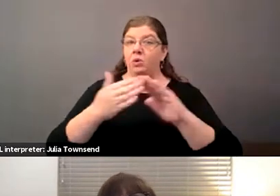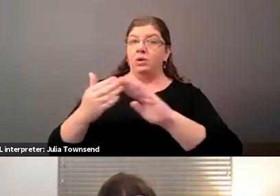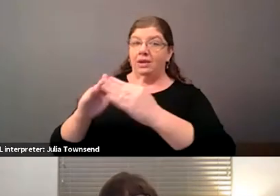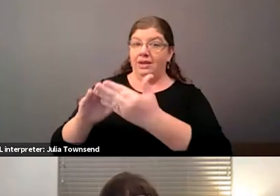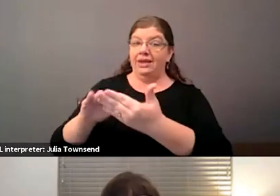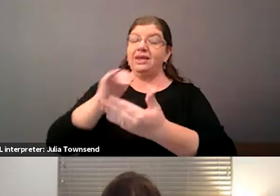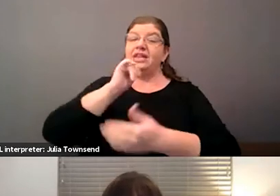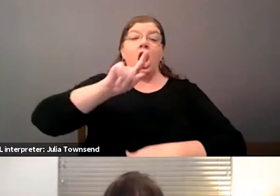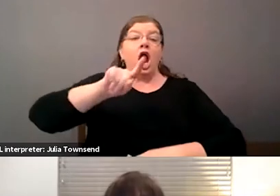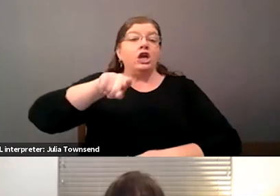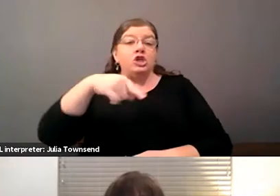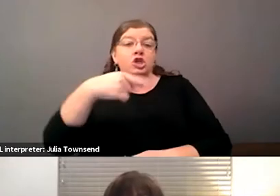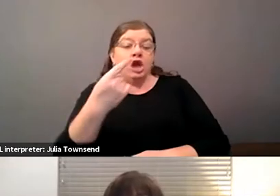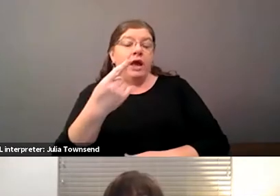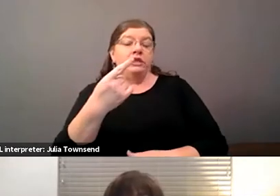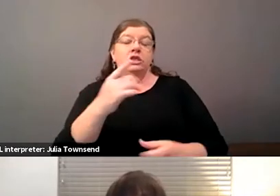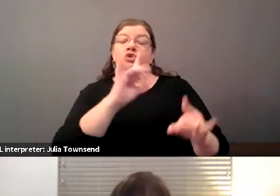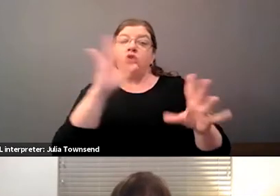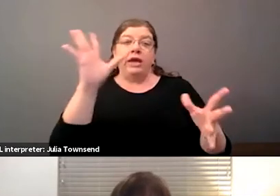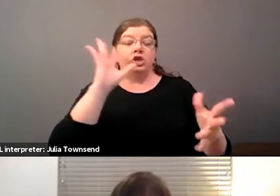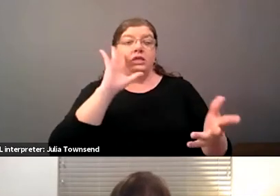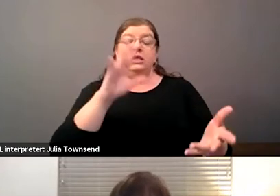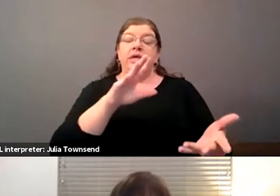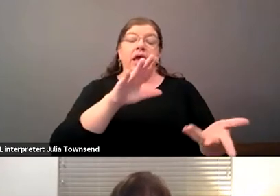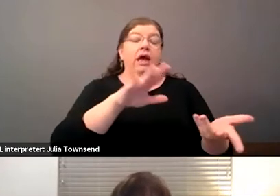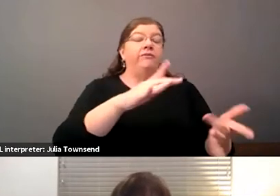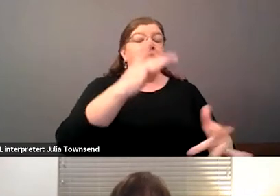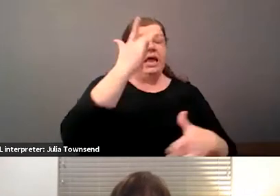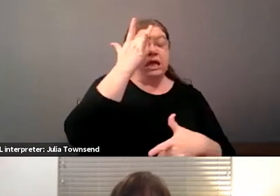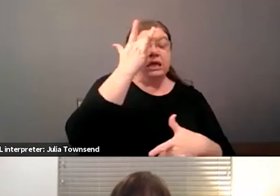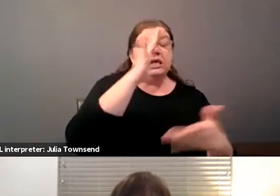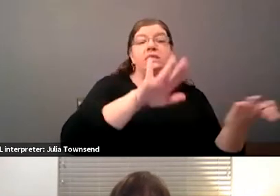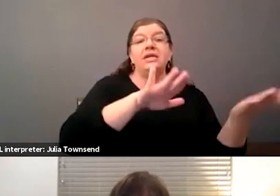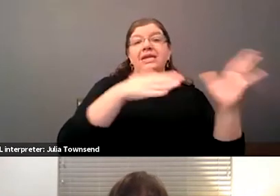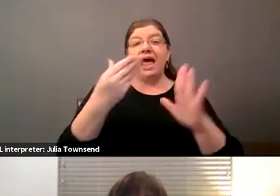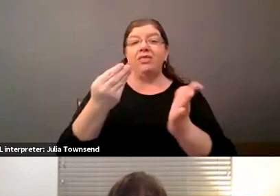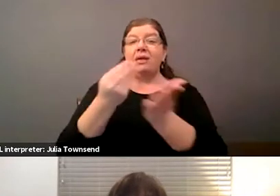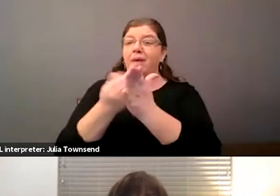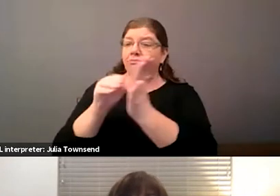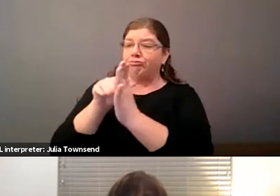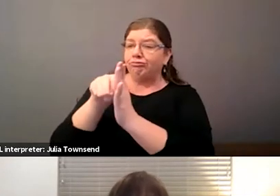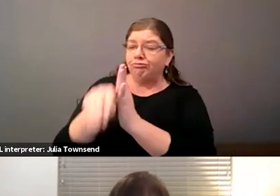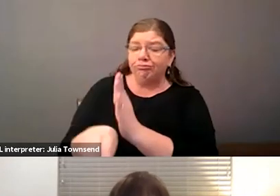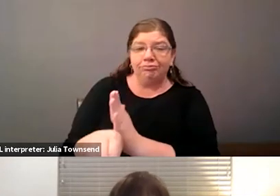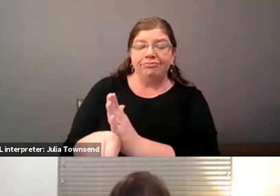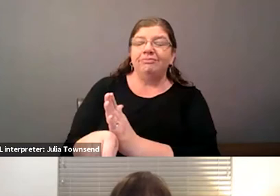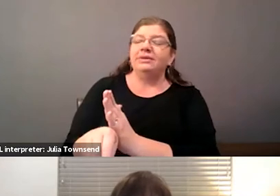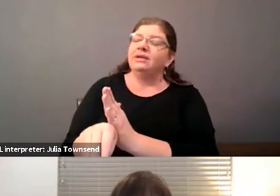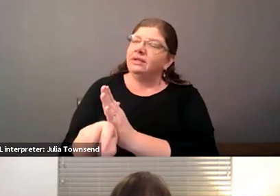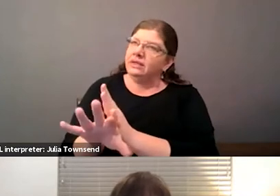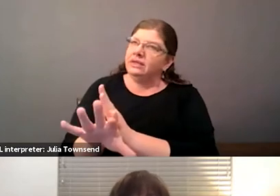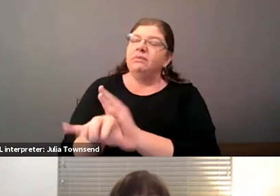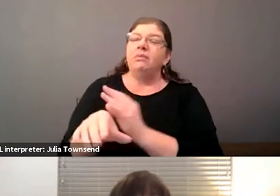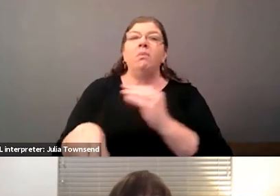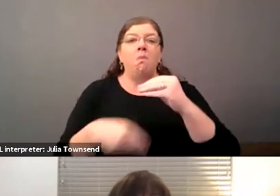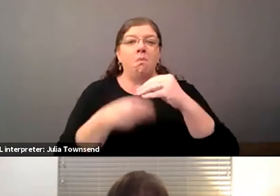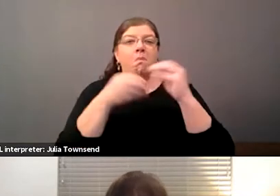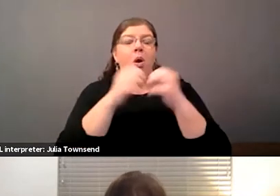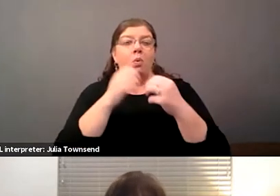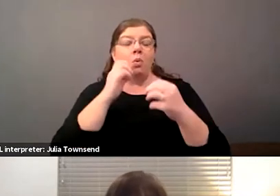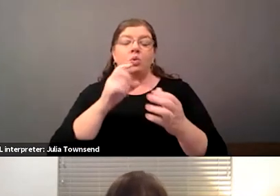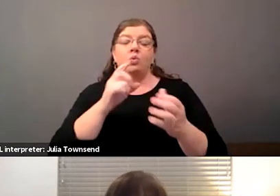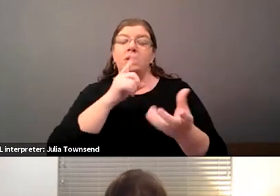from the tragedy of illness death and economic downturn and only want to reinforce the boards and the